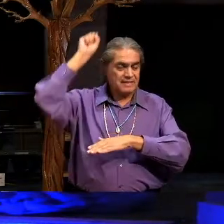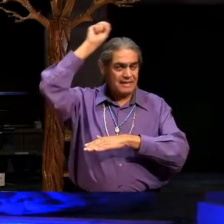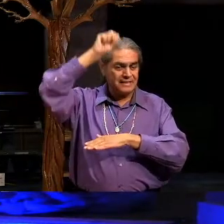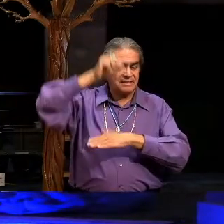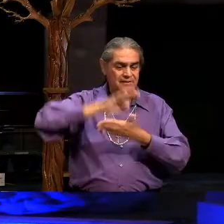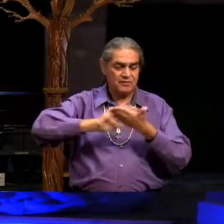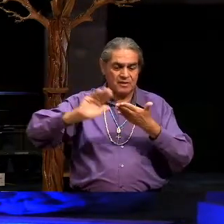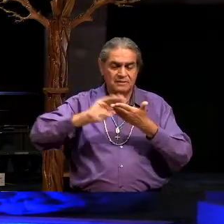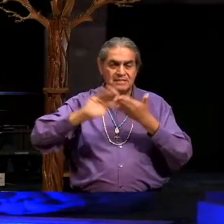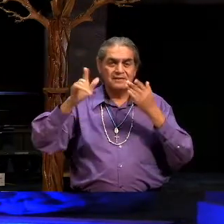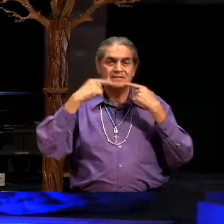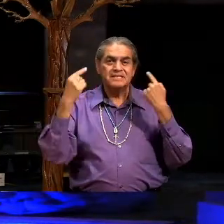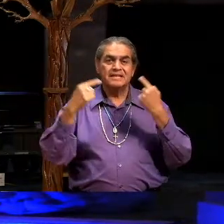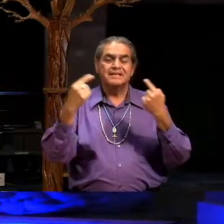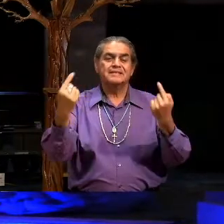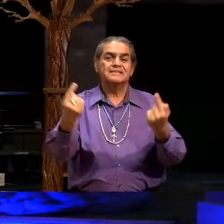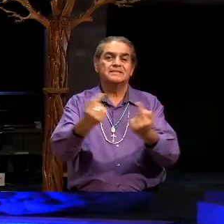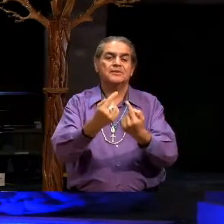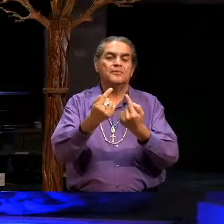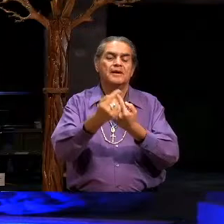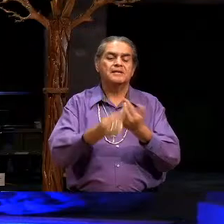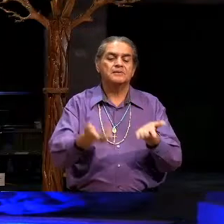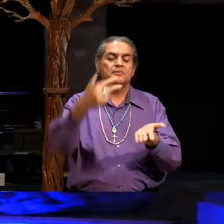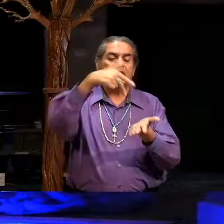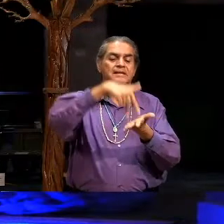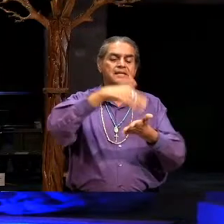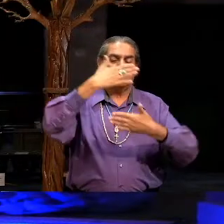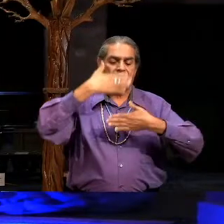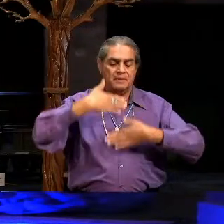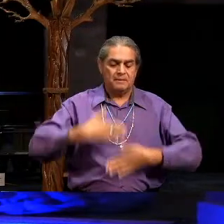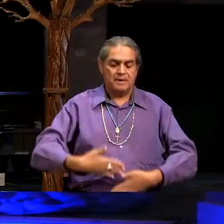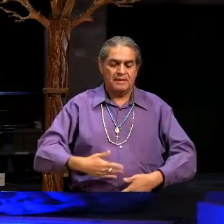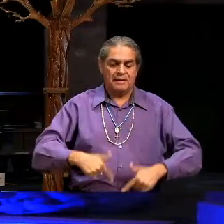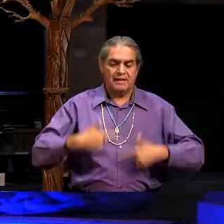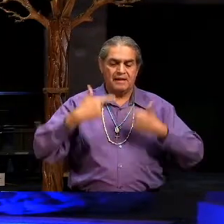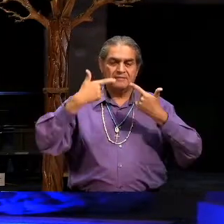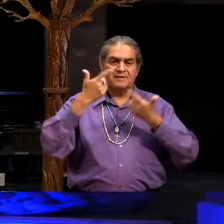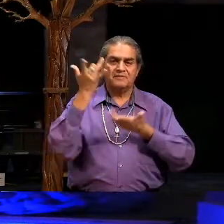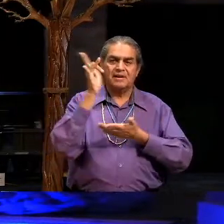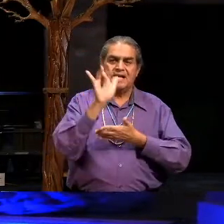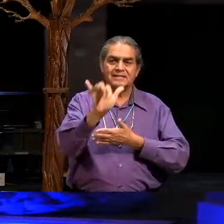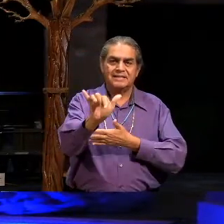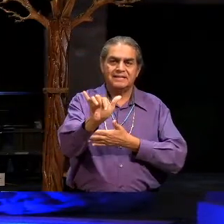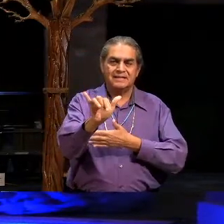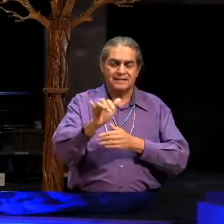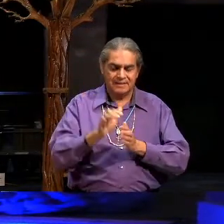the forgiveness of sins, the resurrection of the body, and life everlasting.